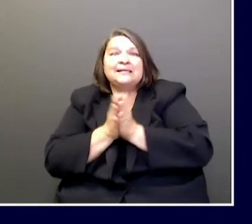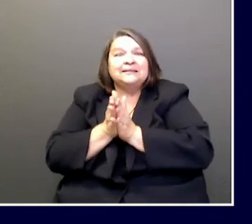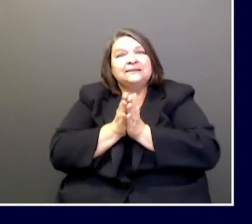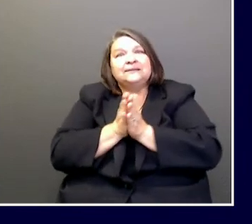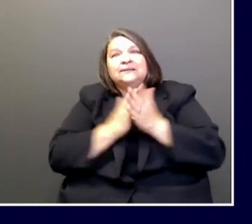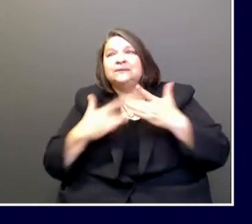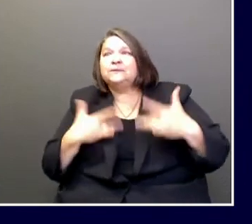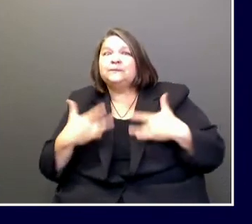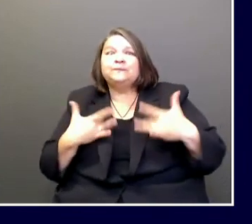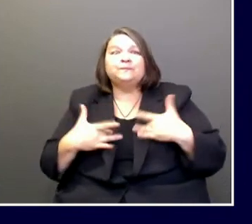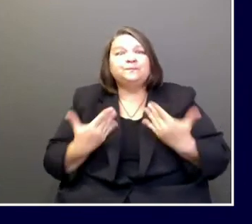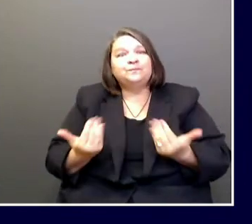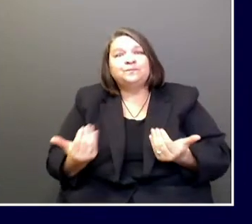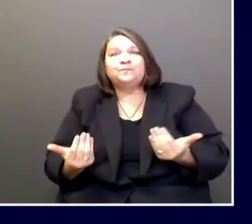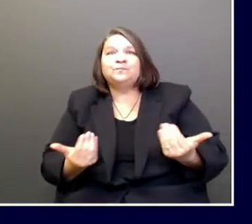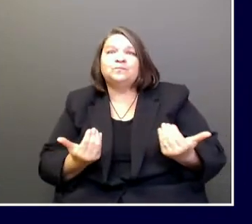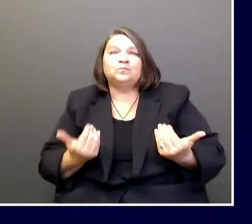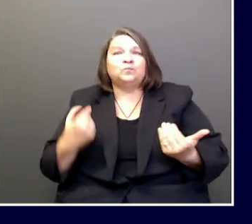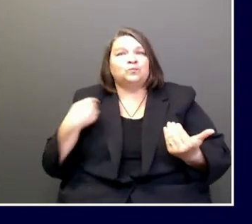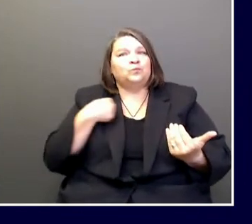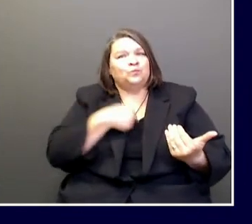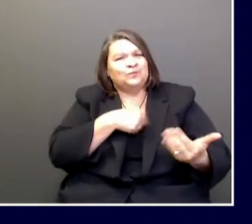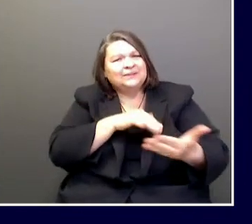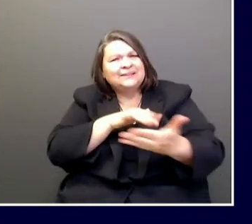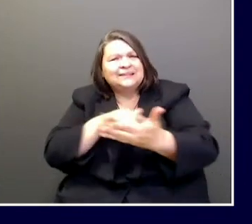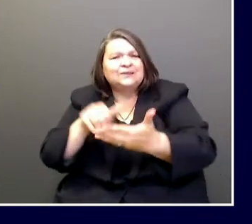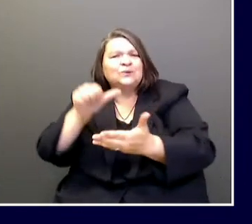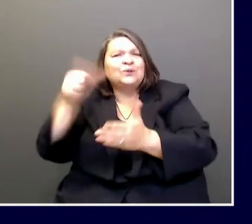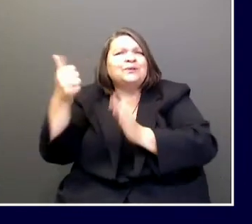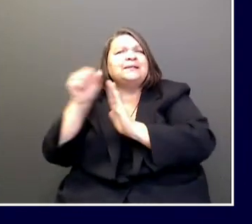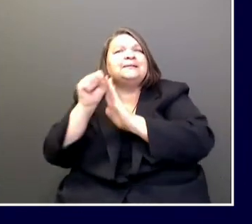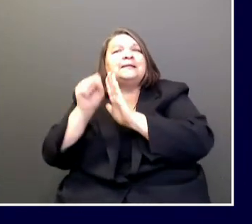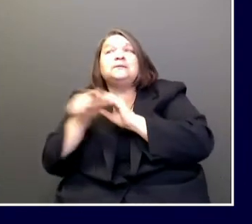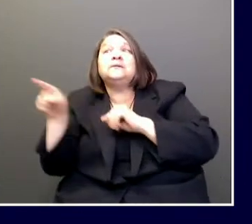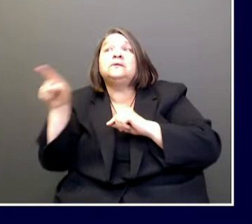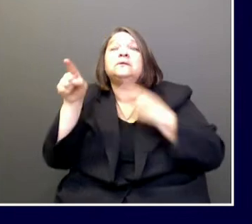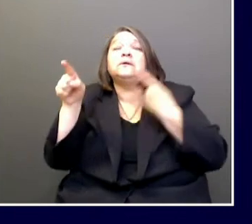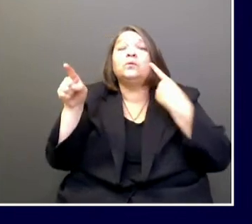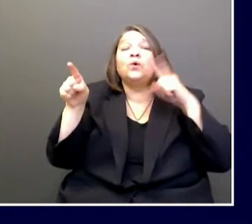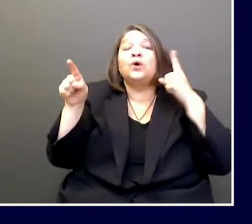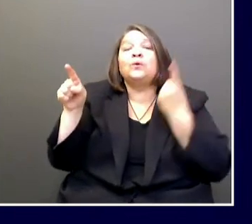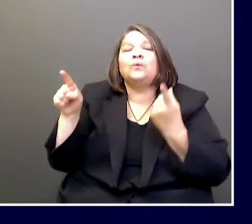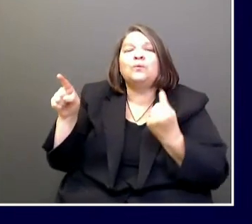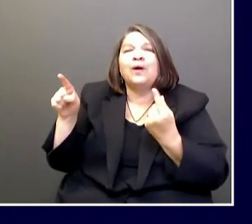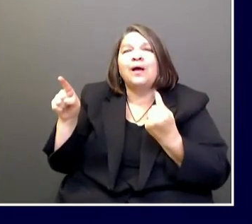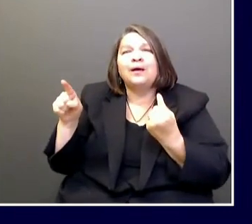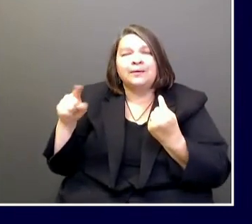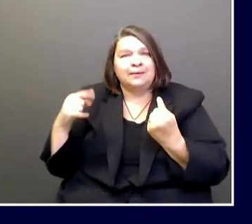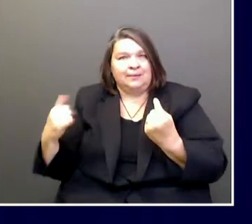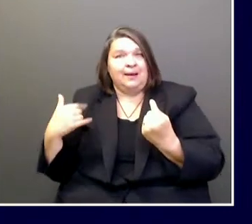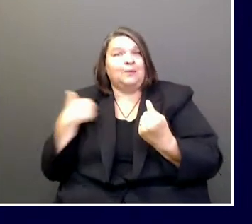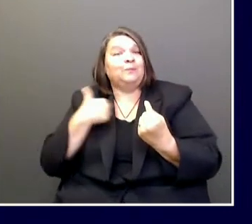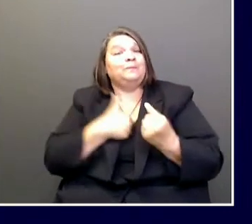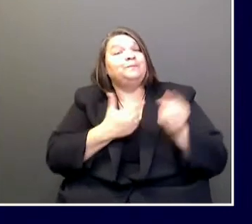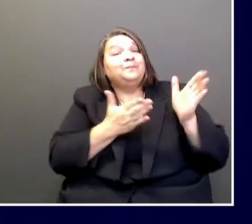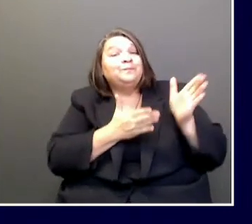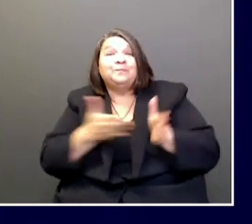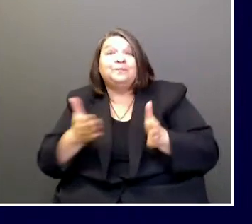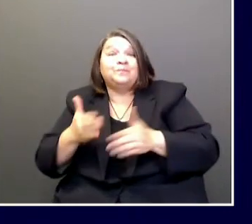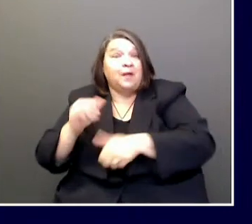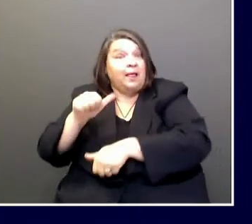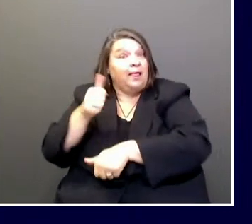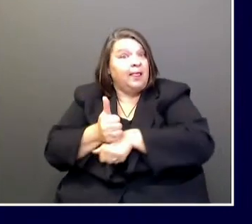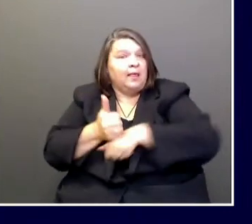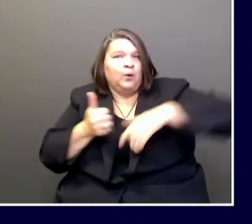that we haven't tried that might work? We'll continue to do that. So we don't have anything to announce right this second. We are definitely, as I